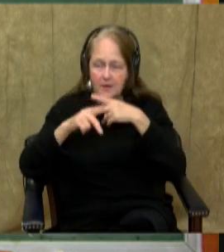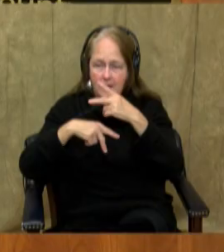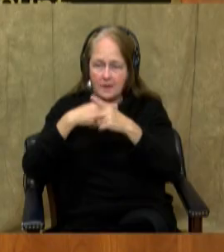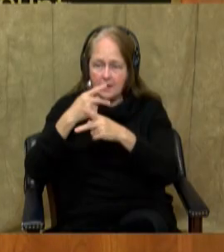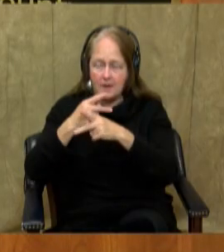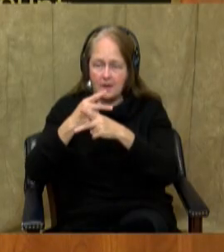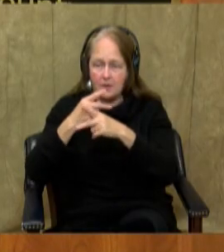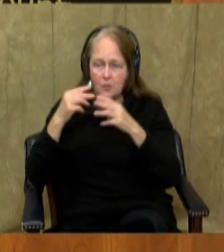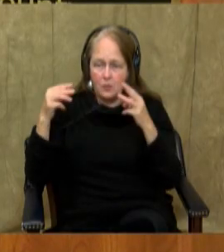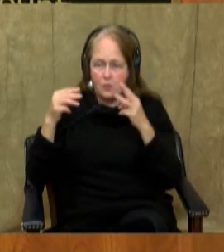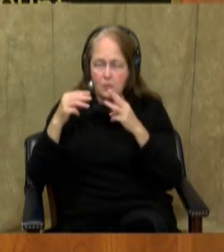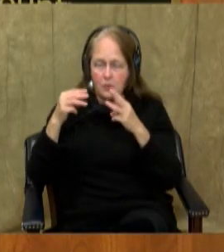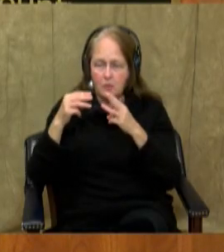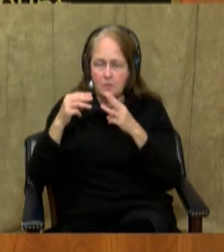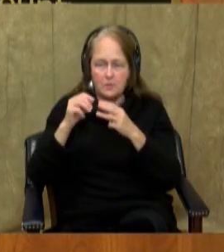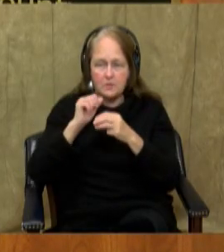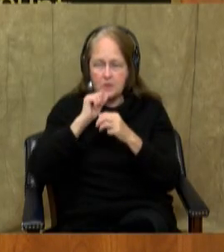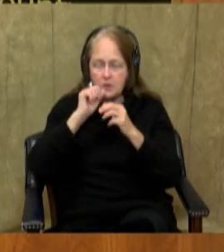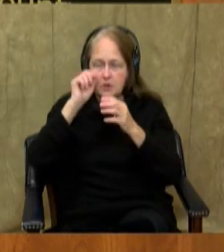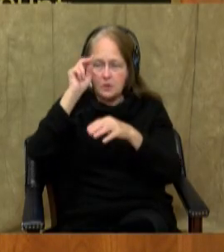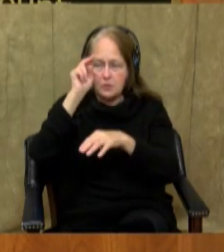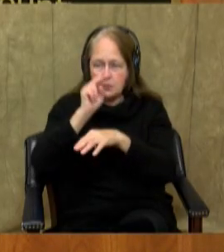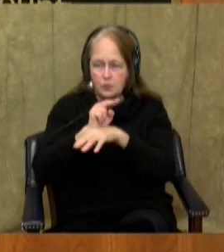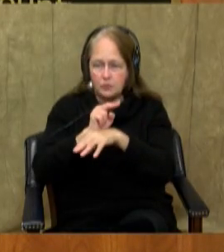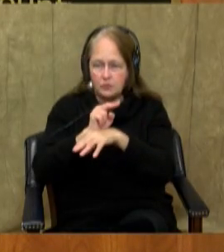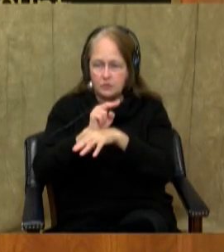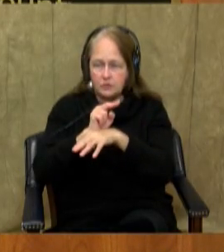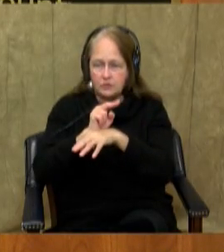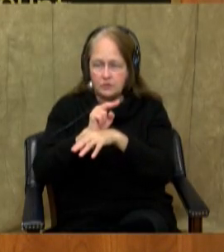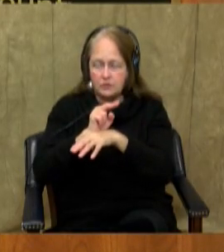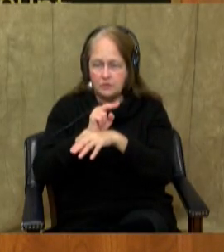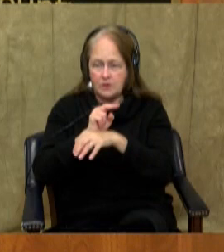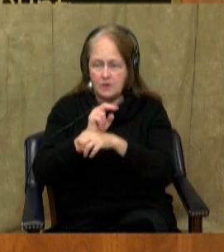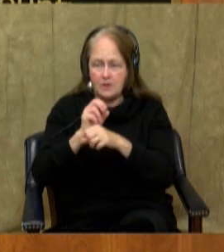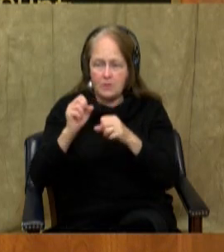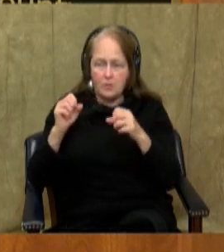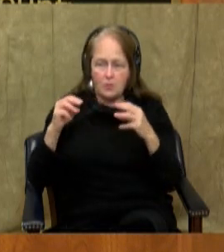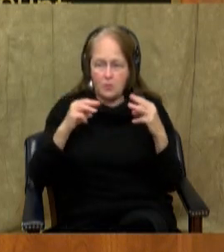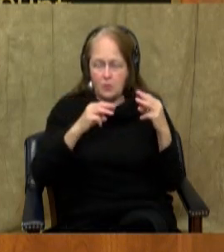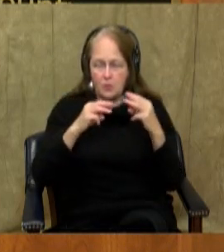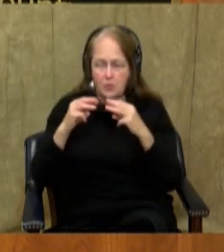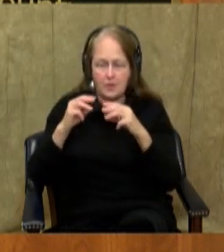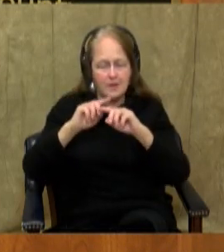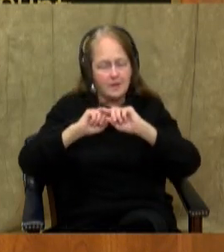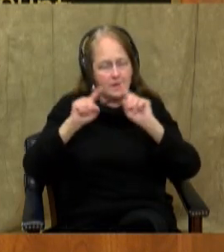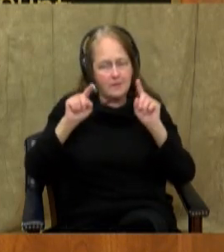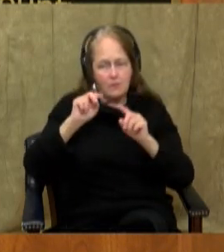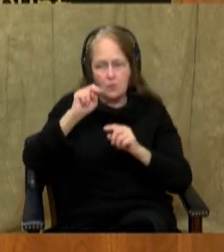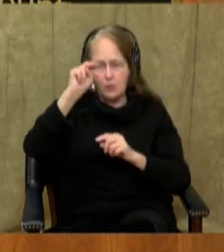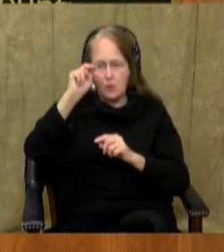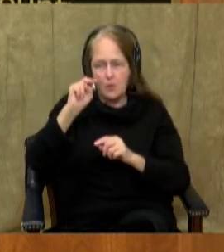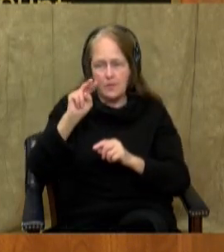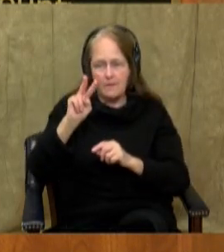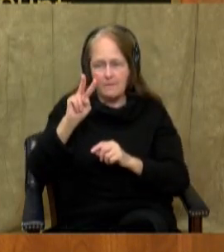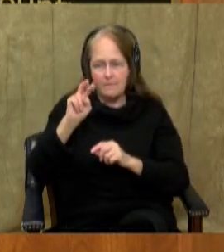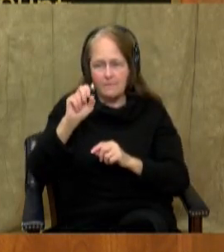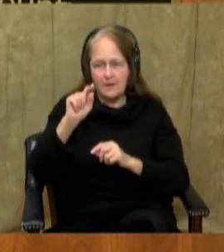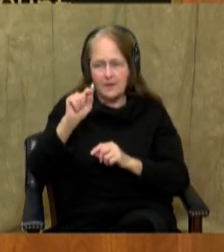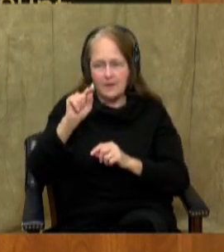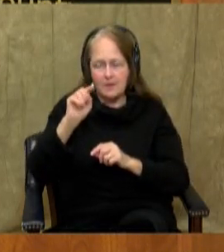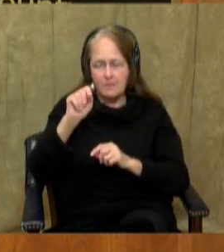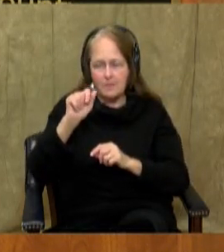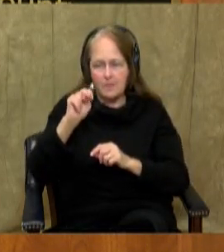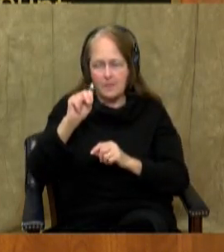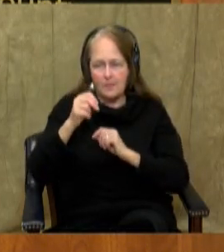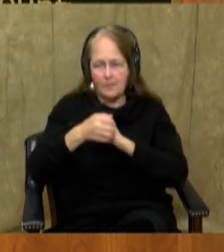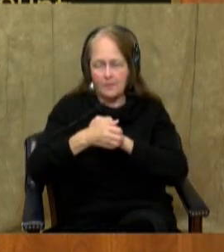war. The troops were not used to fighting in the way that the North Vietnamese was fighting. It